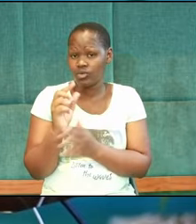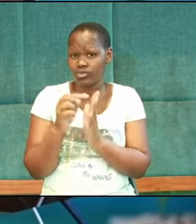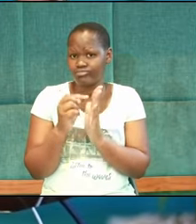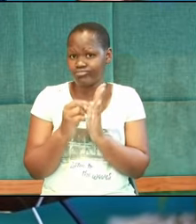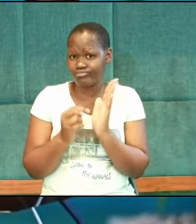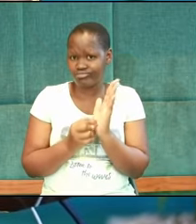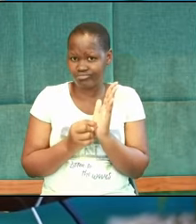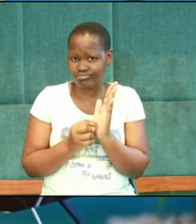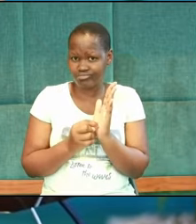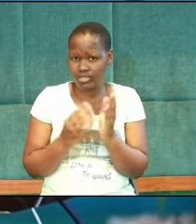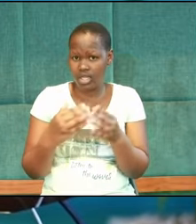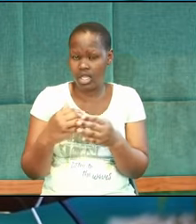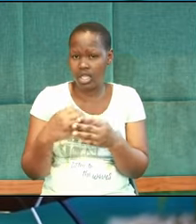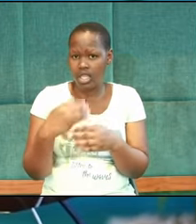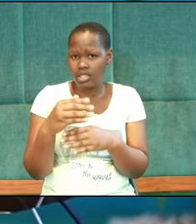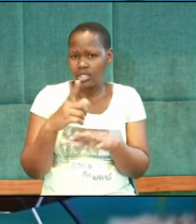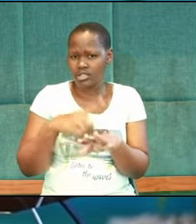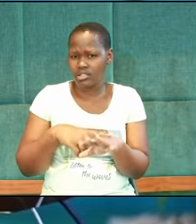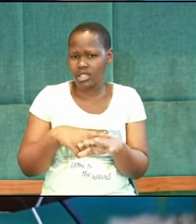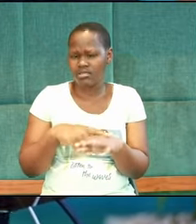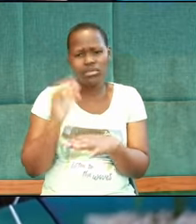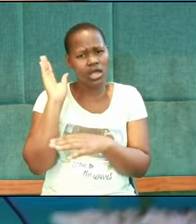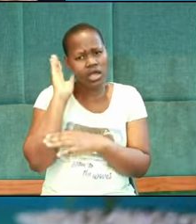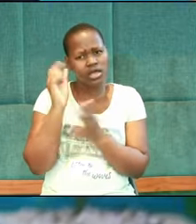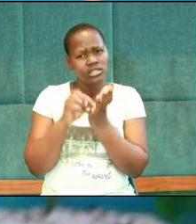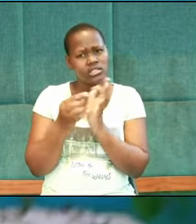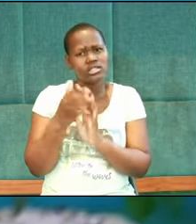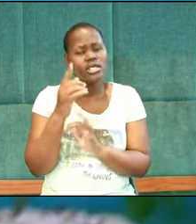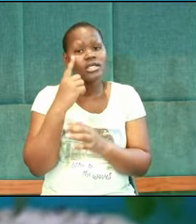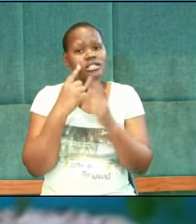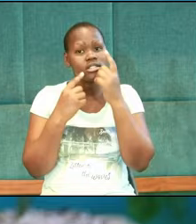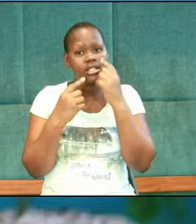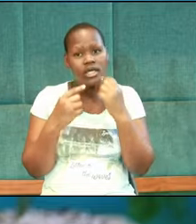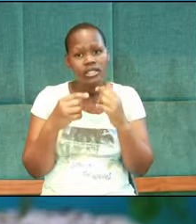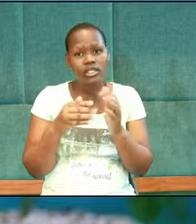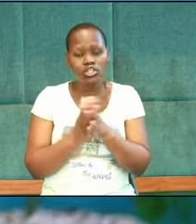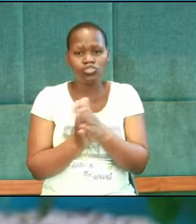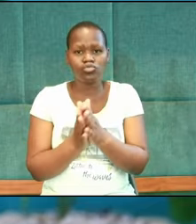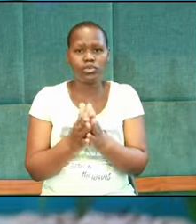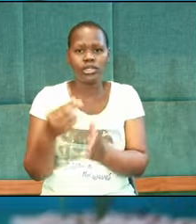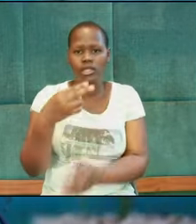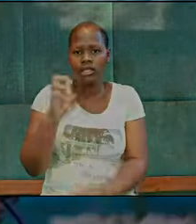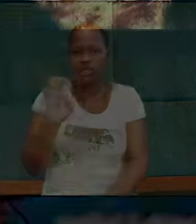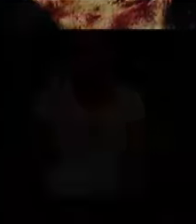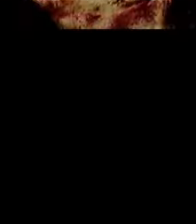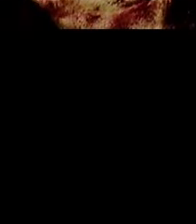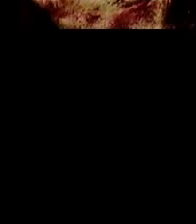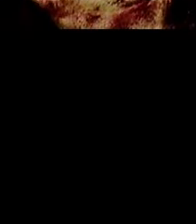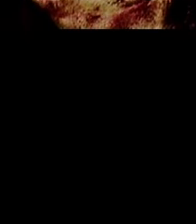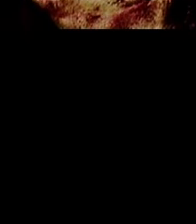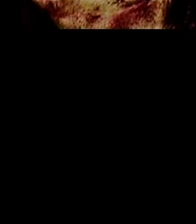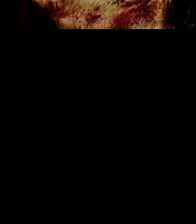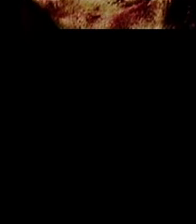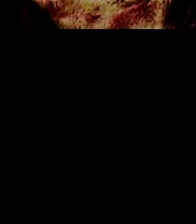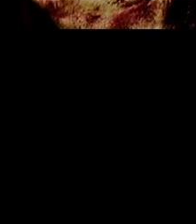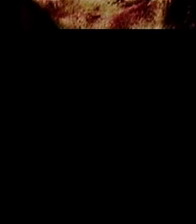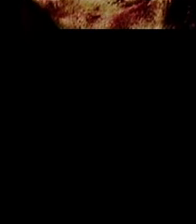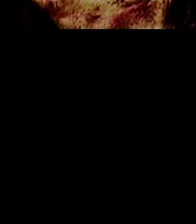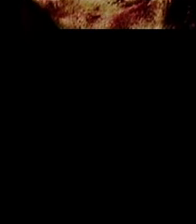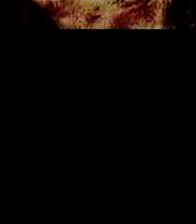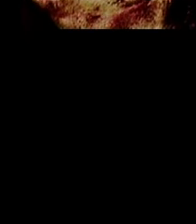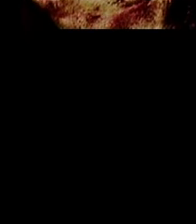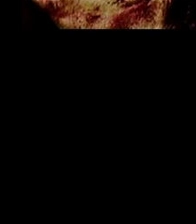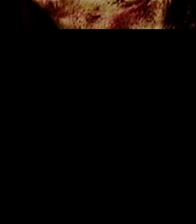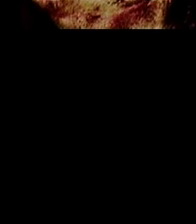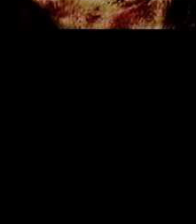I'll use as the third one. The next time we heard Jesus cry was a narrative in the book of Hebrews, chapter 5, verse 7. While Jesus was here on earth,